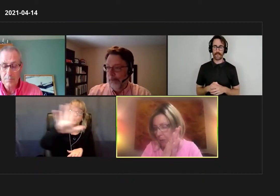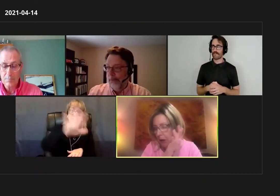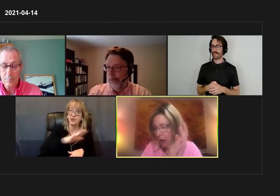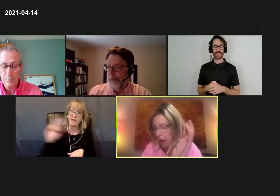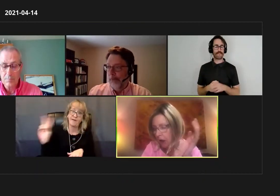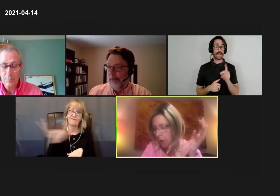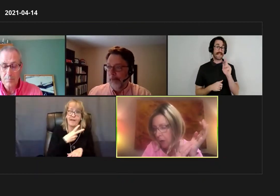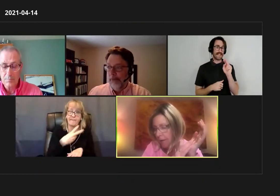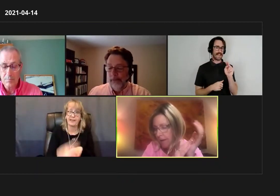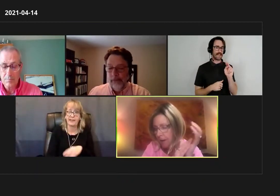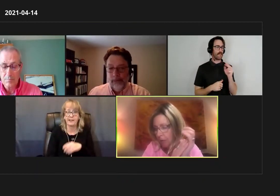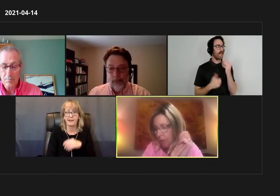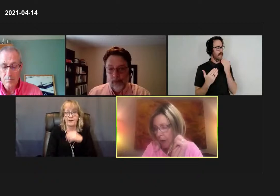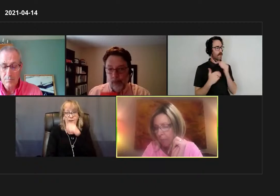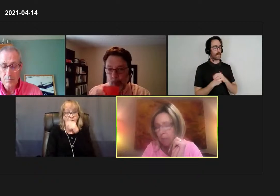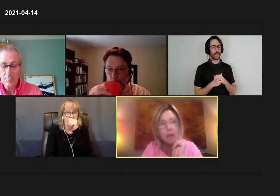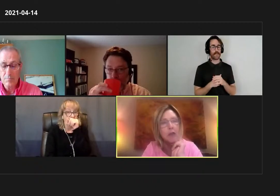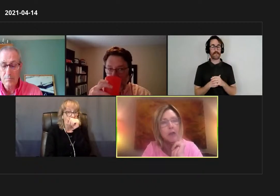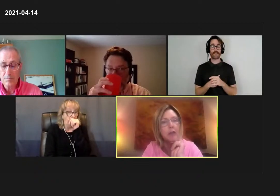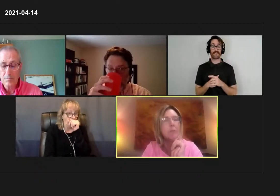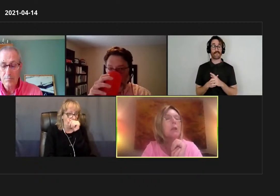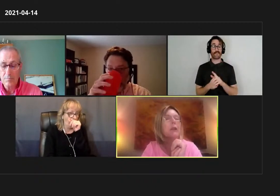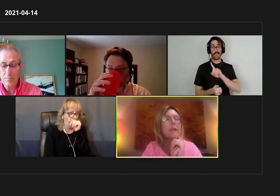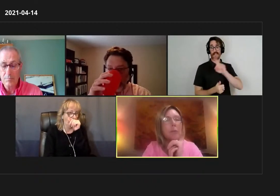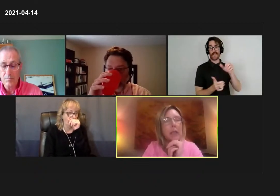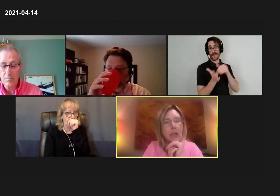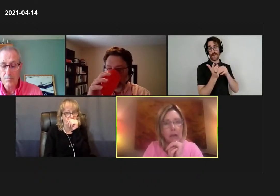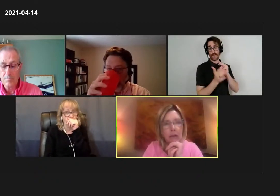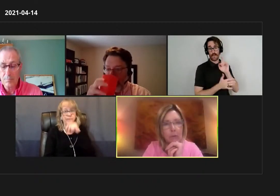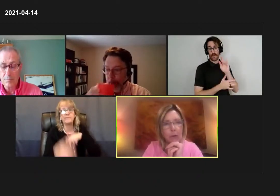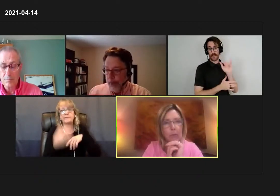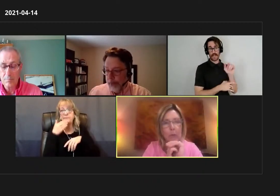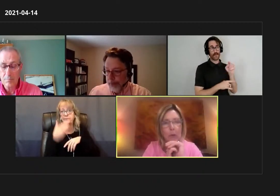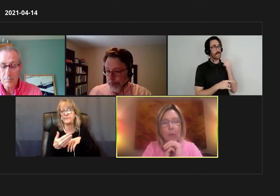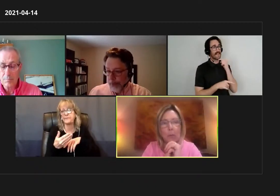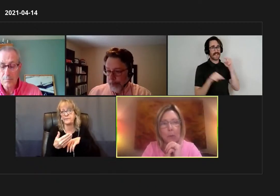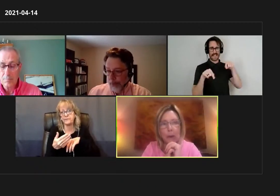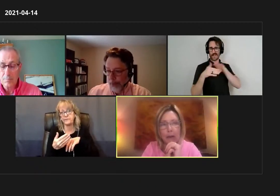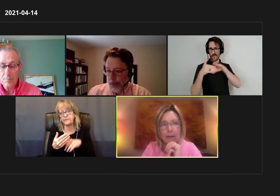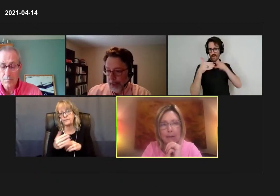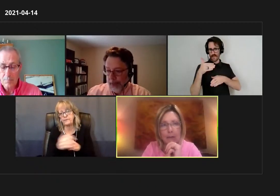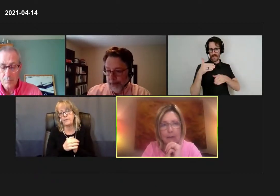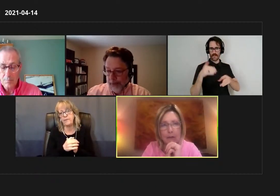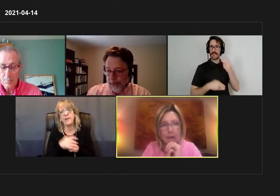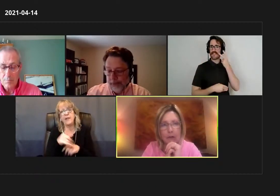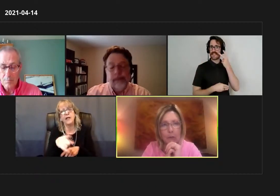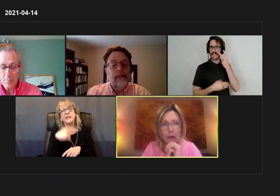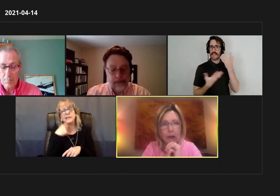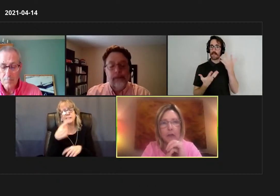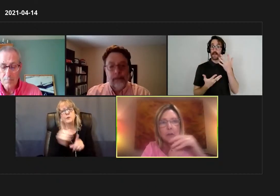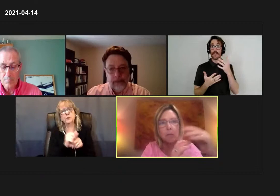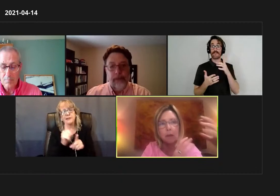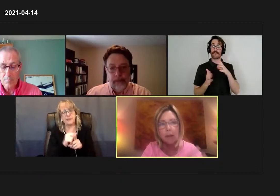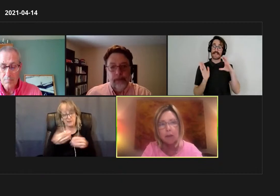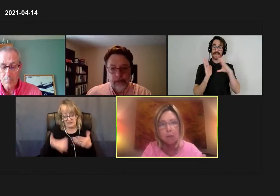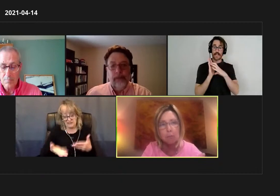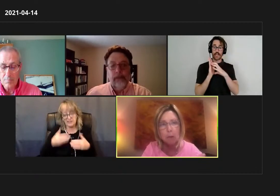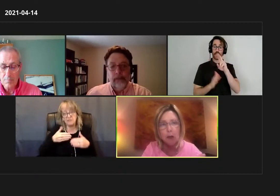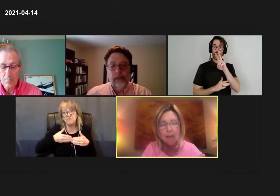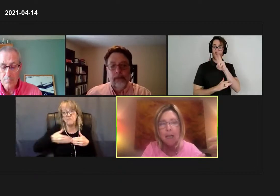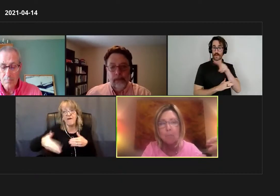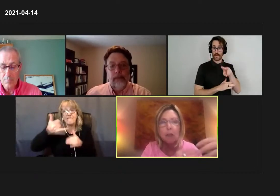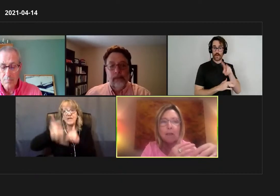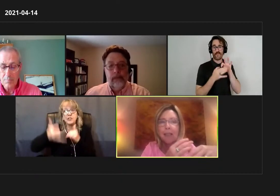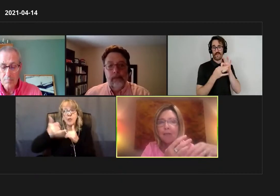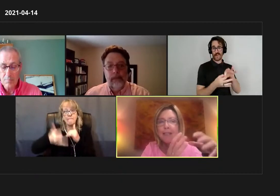Dr. Malachny, you also mentioned by this weekend that we would probably see a Section 22 relating to